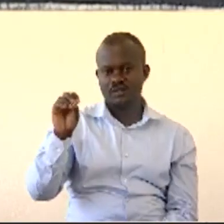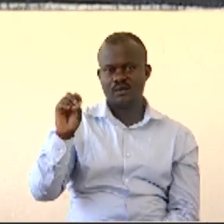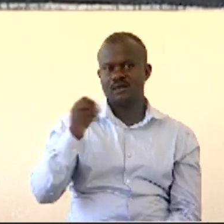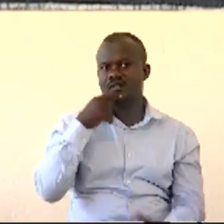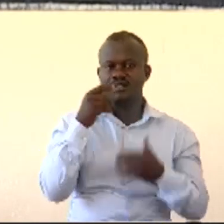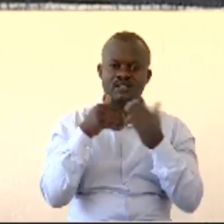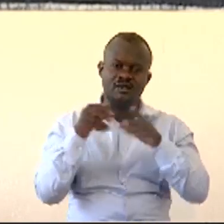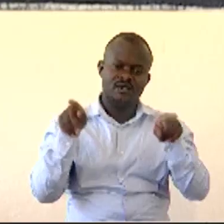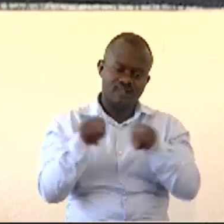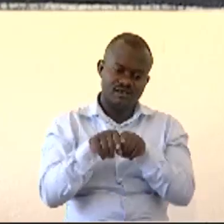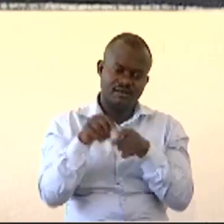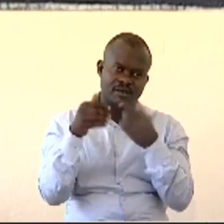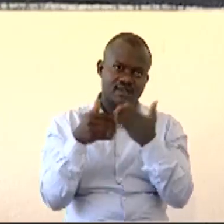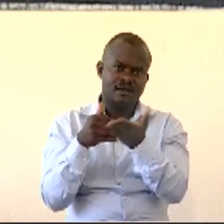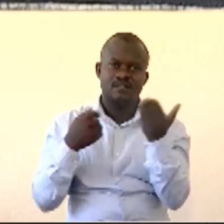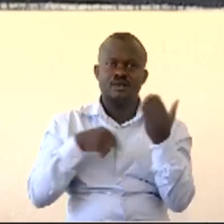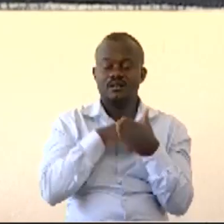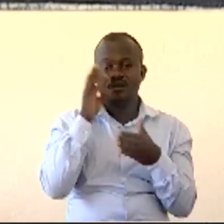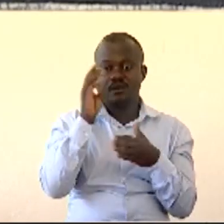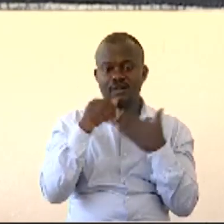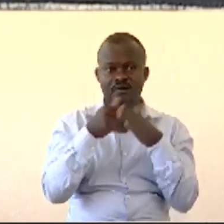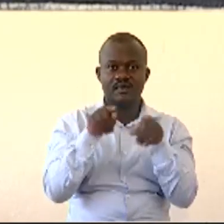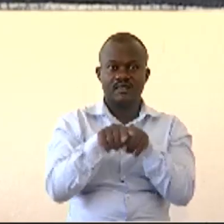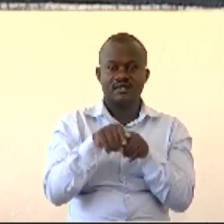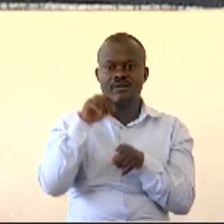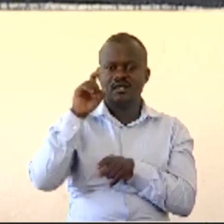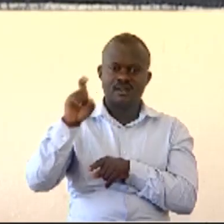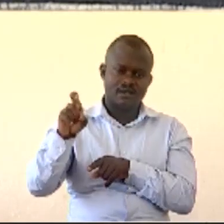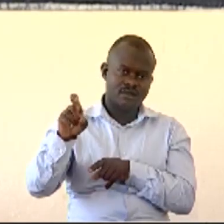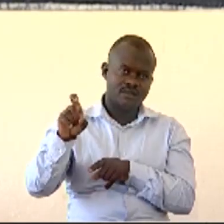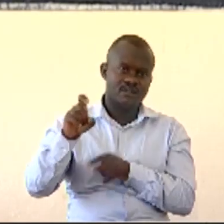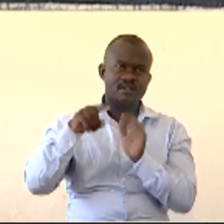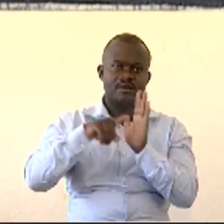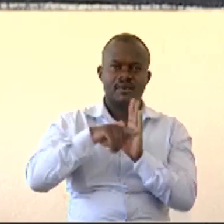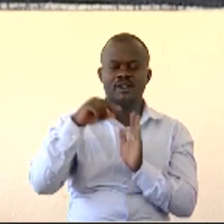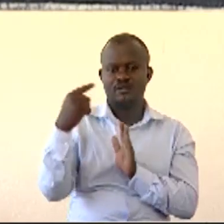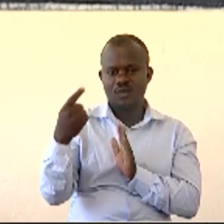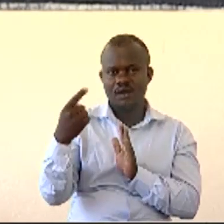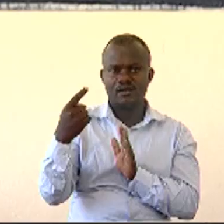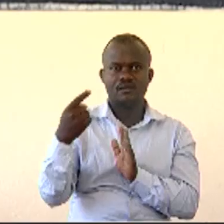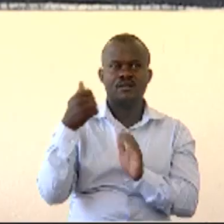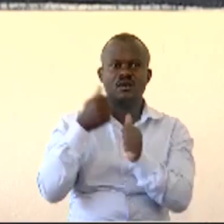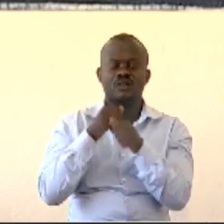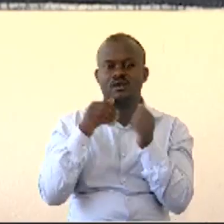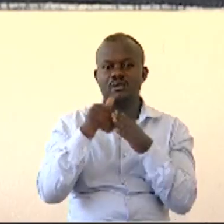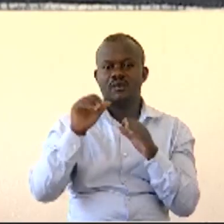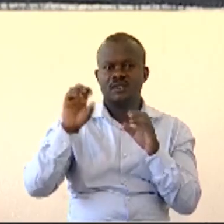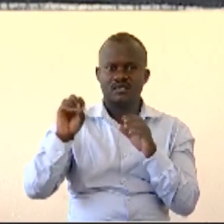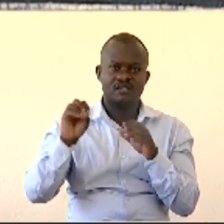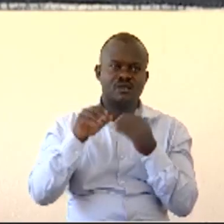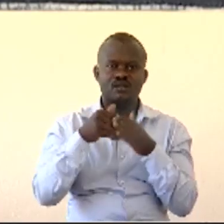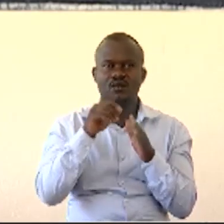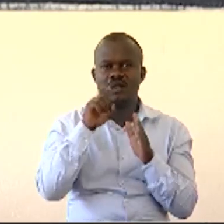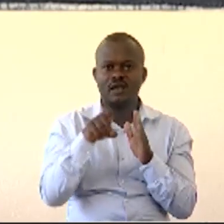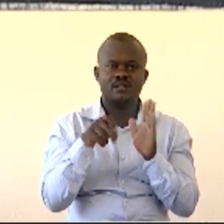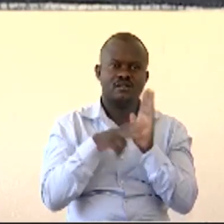the same as this. So this will be the same as X minus 1, which will be equal to 0. So X